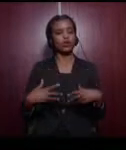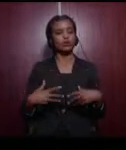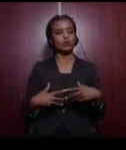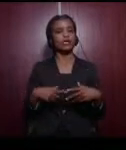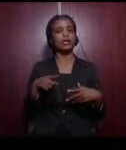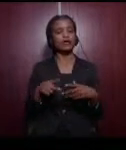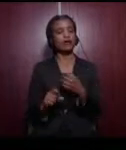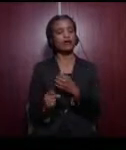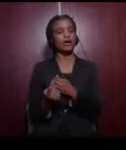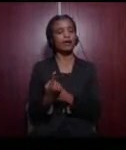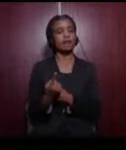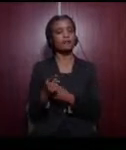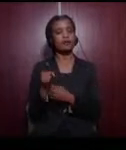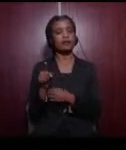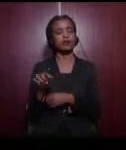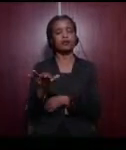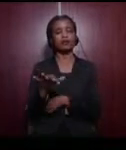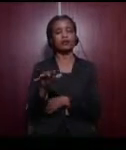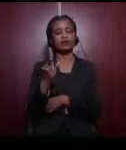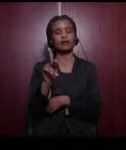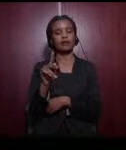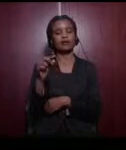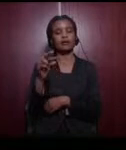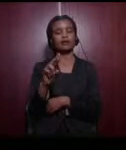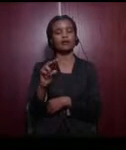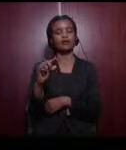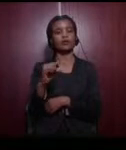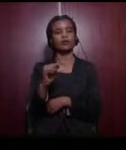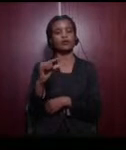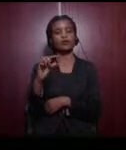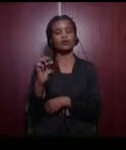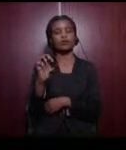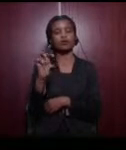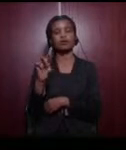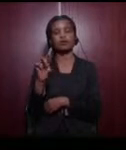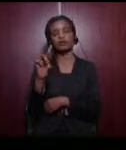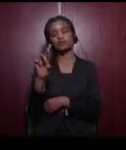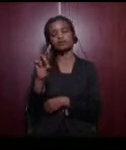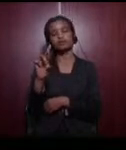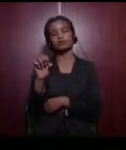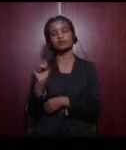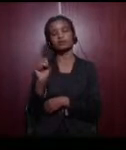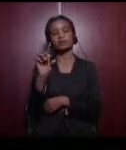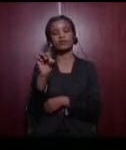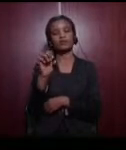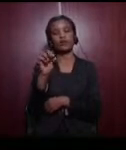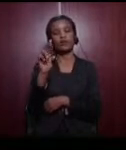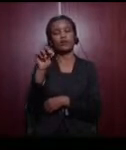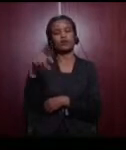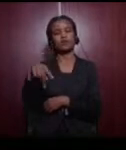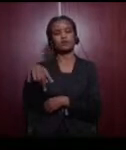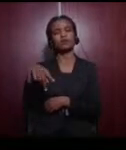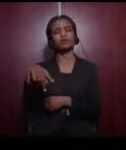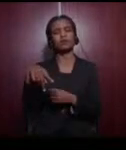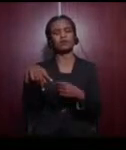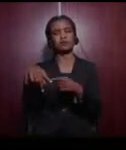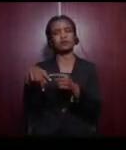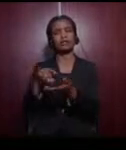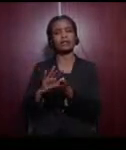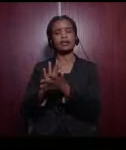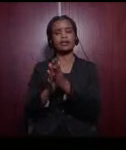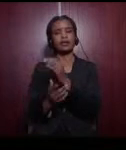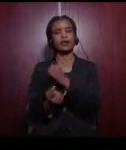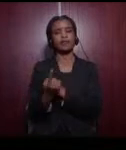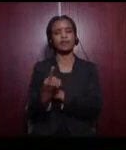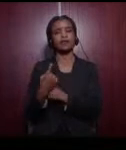once happened in Krugersdorp. I think it was around 2017 or 18, where also the school, a primary school that is